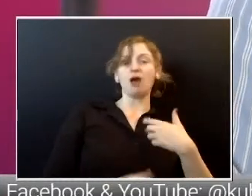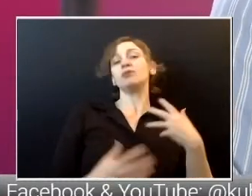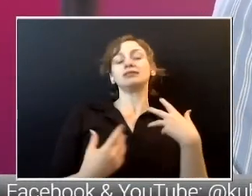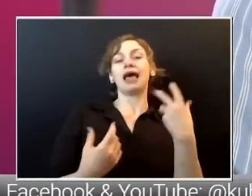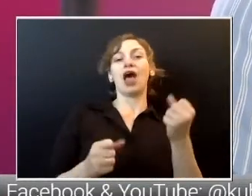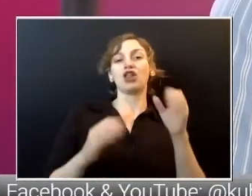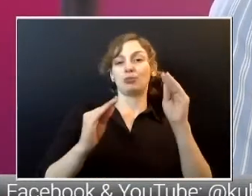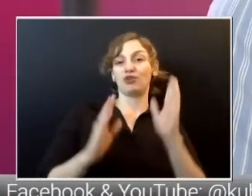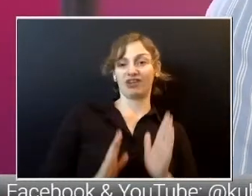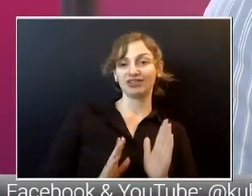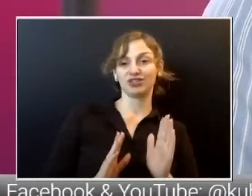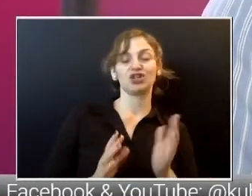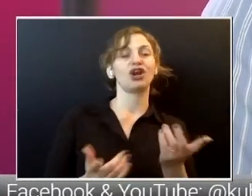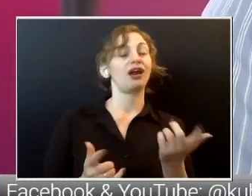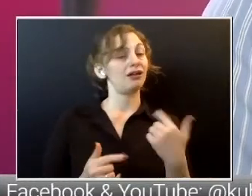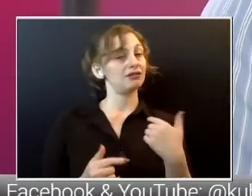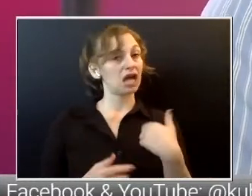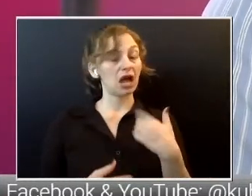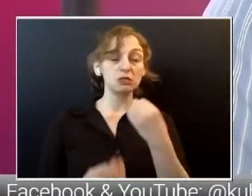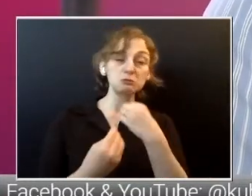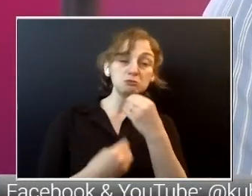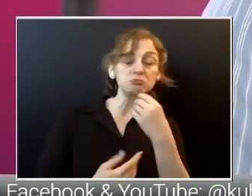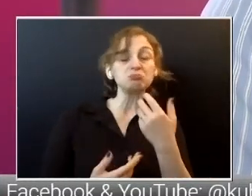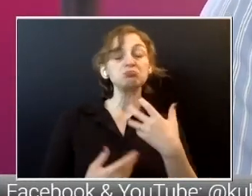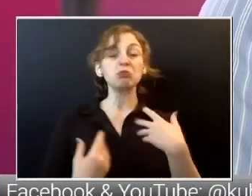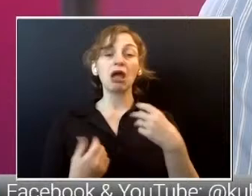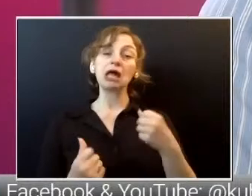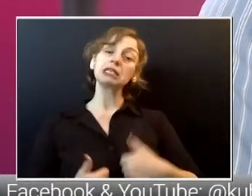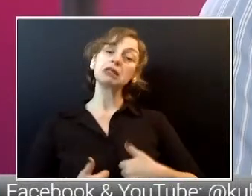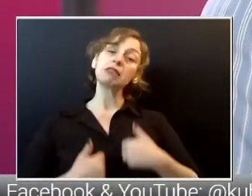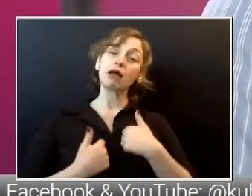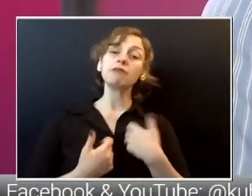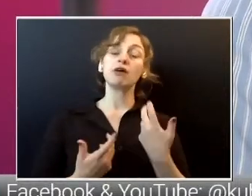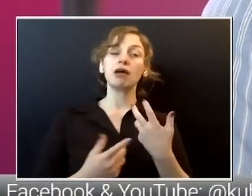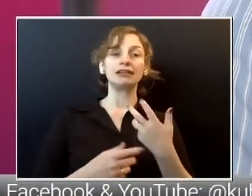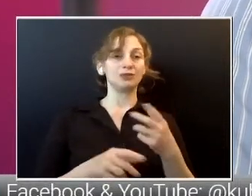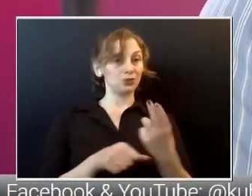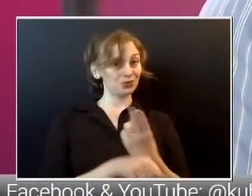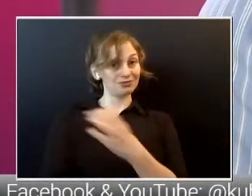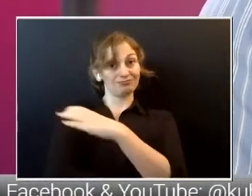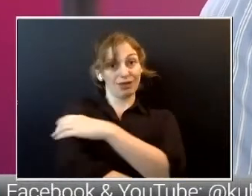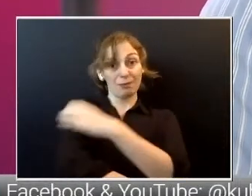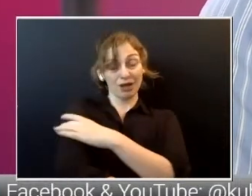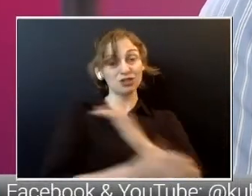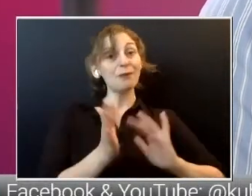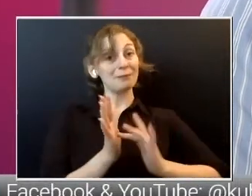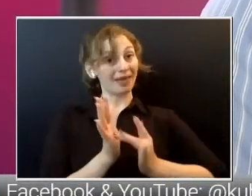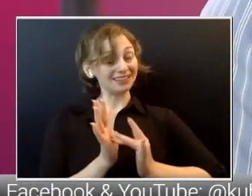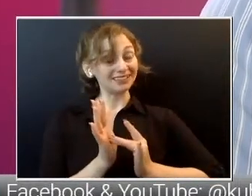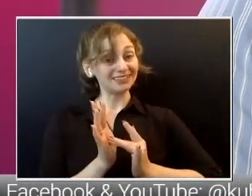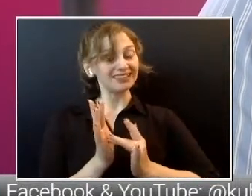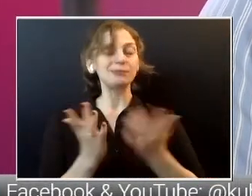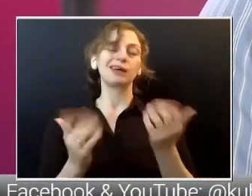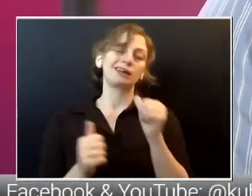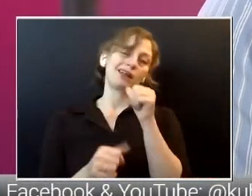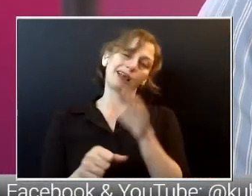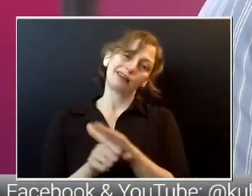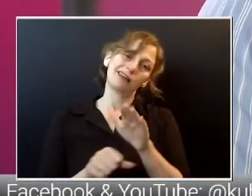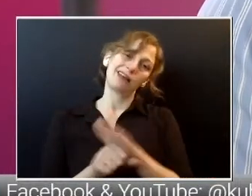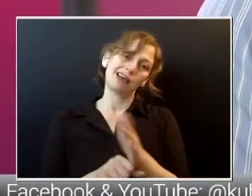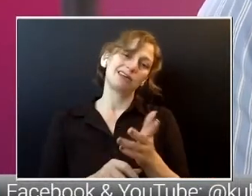obviously not enough. But I was under a lot of pressure when I dissected too. Pressure, a lot of stress from a